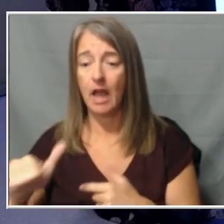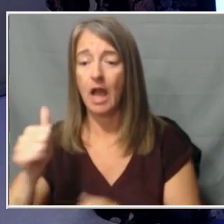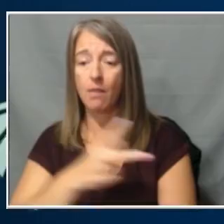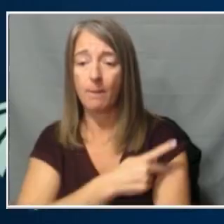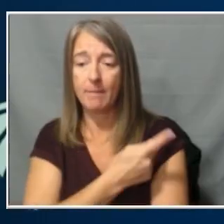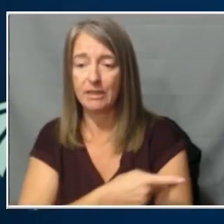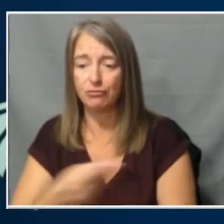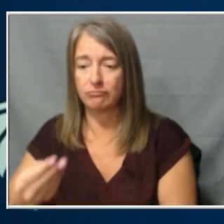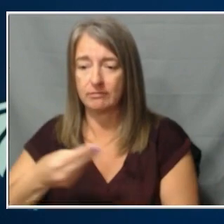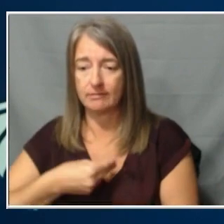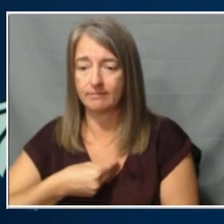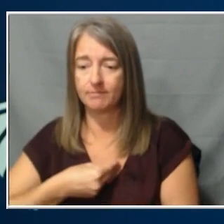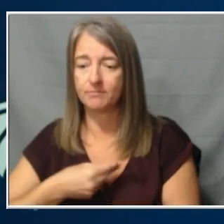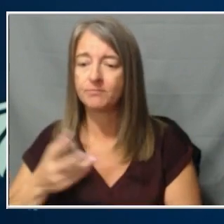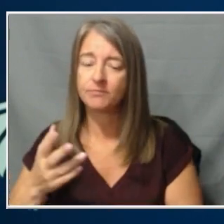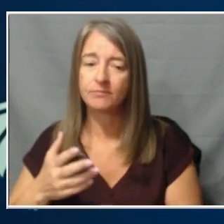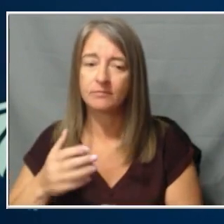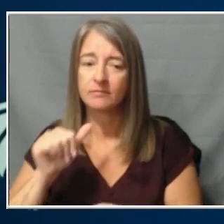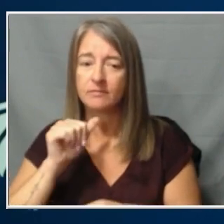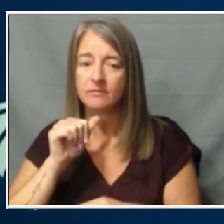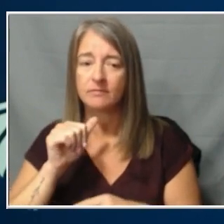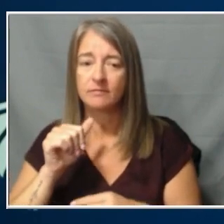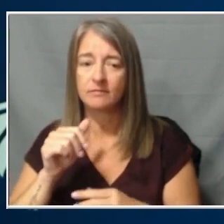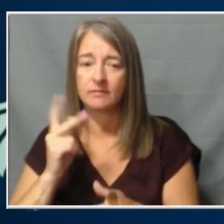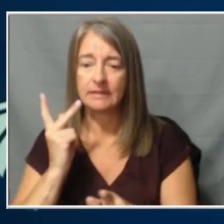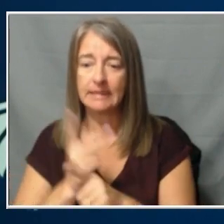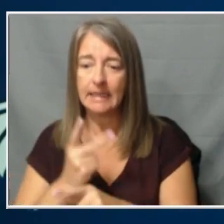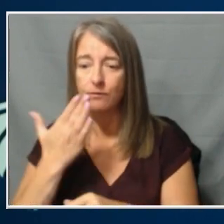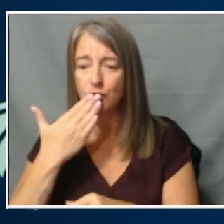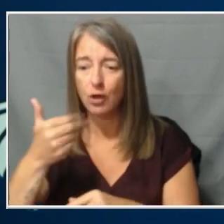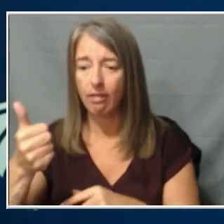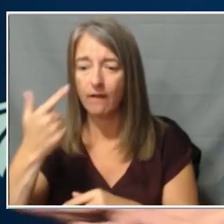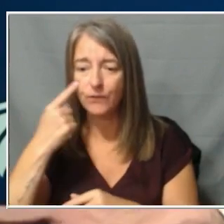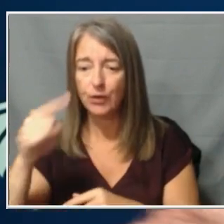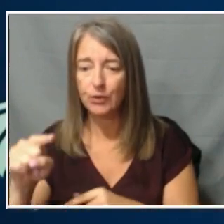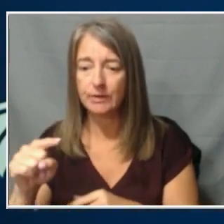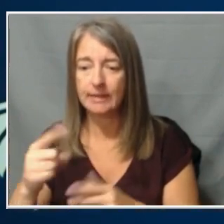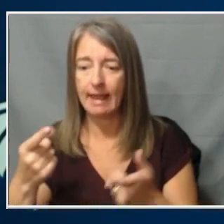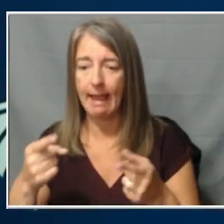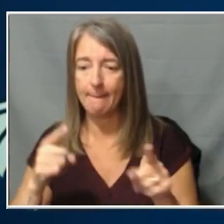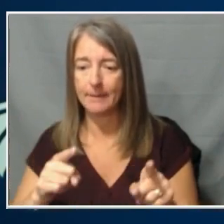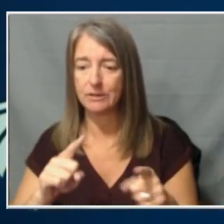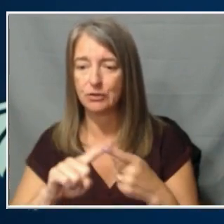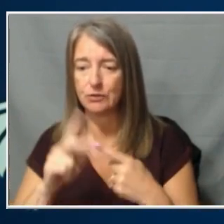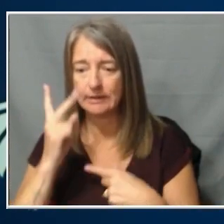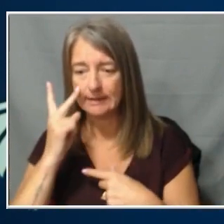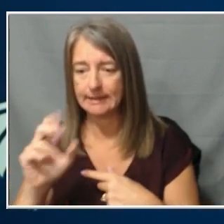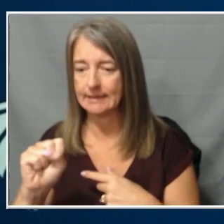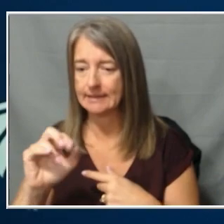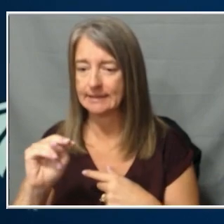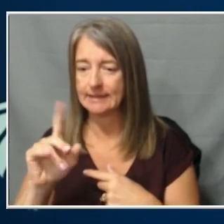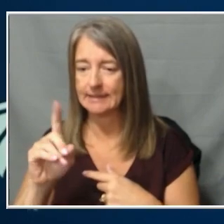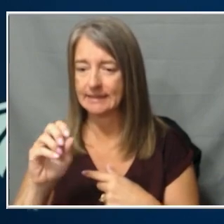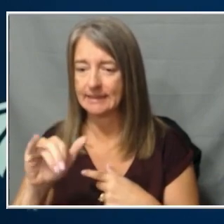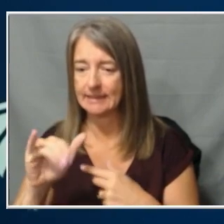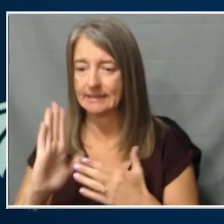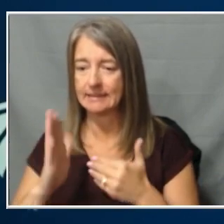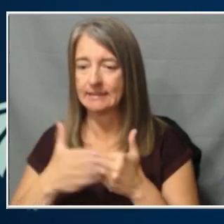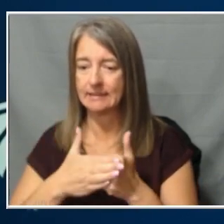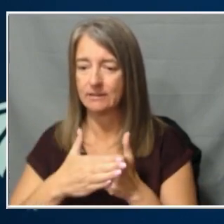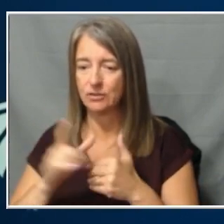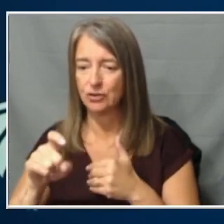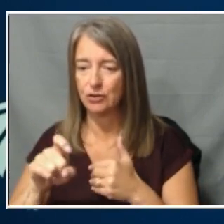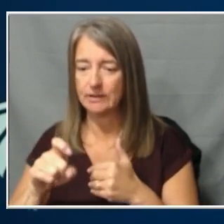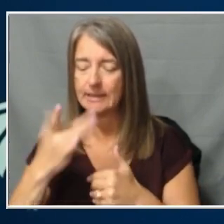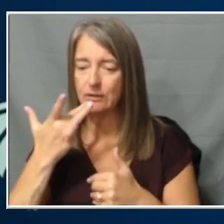patients. Yeah, he said, Doc, keep this for good luck for you. And so it happened that I was seeing Sydney next, and I said, we need all the